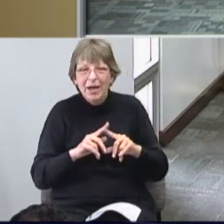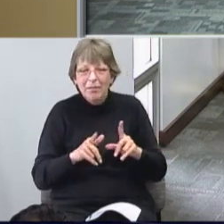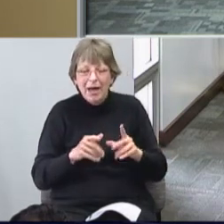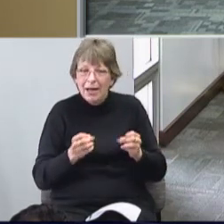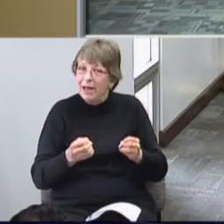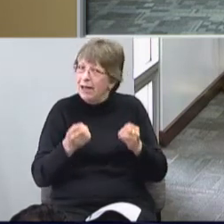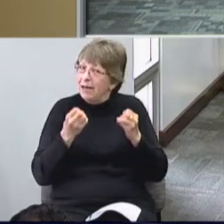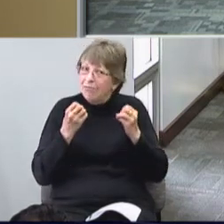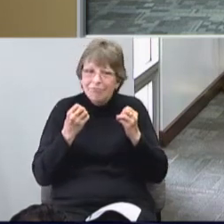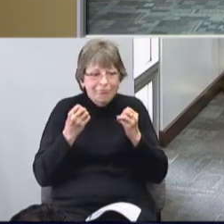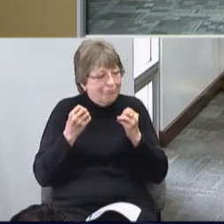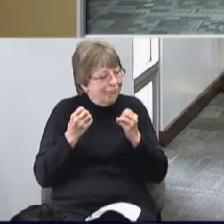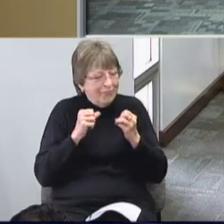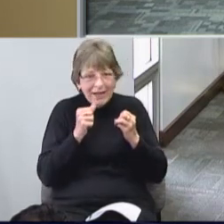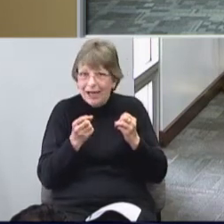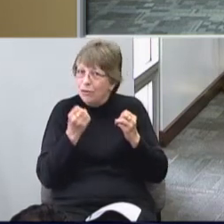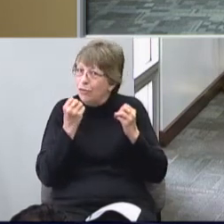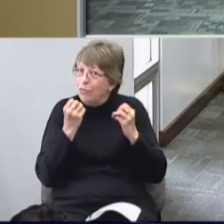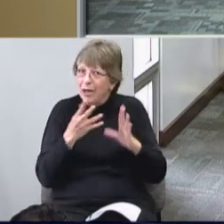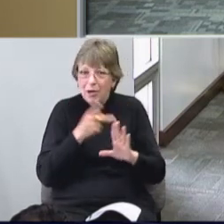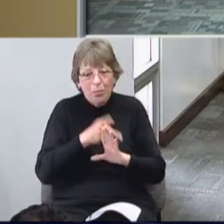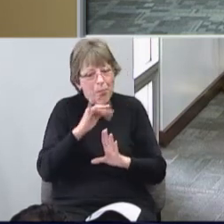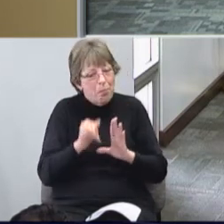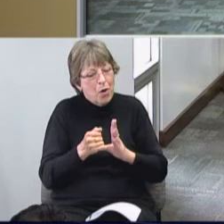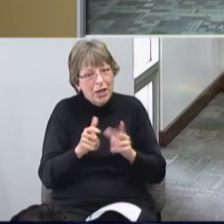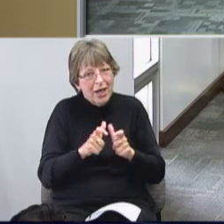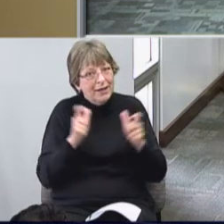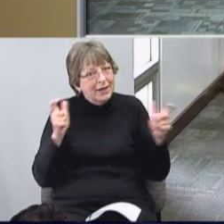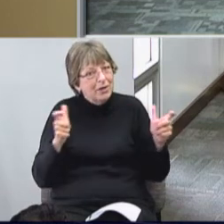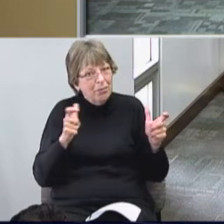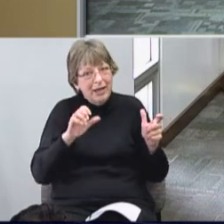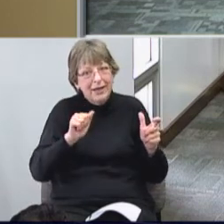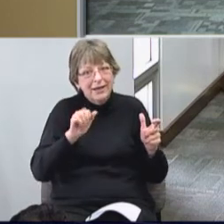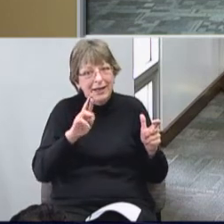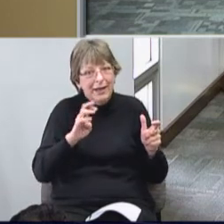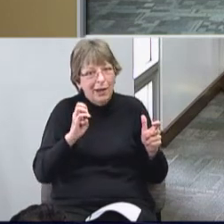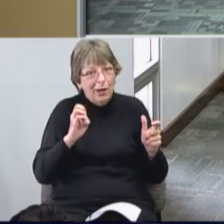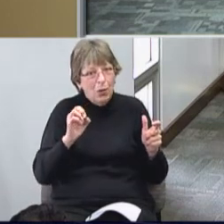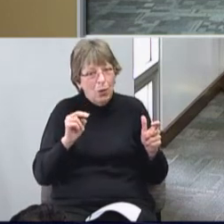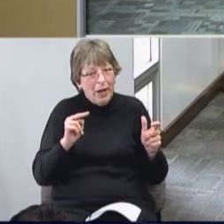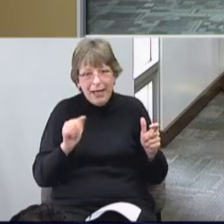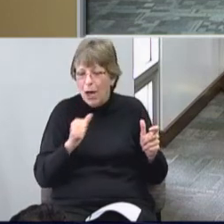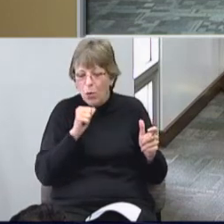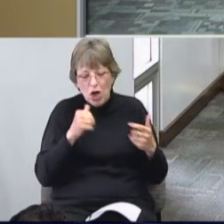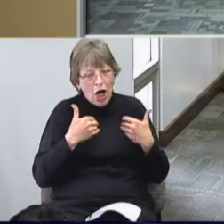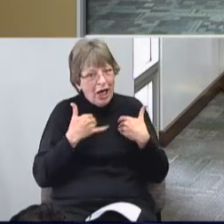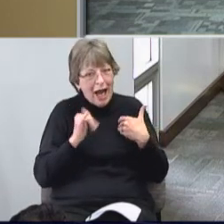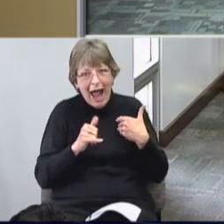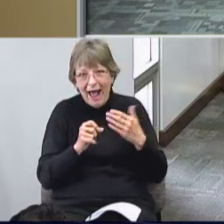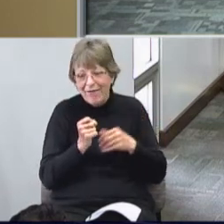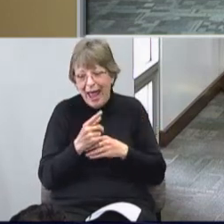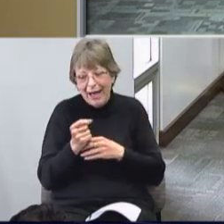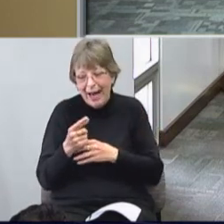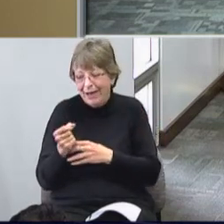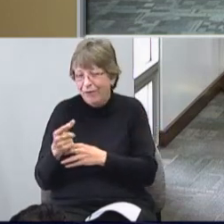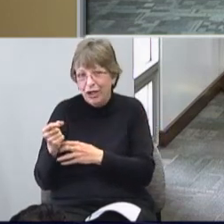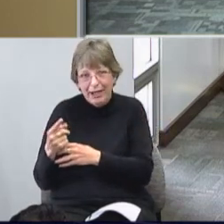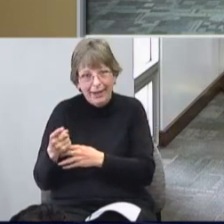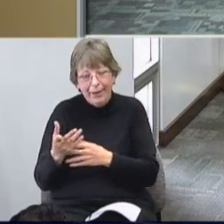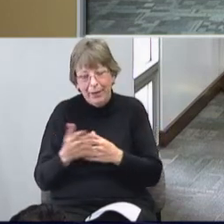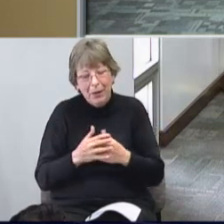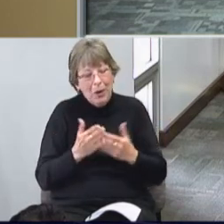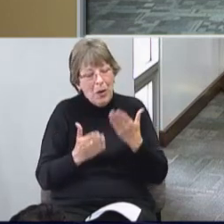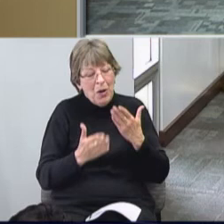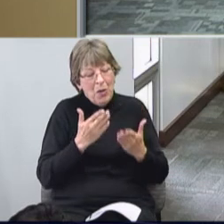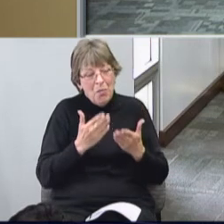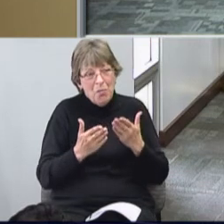come along. And we know, it's not like we're going to have one of those projects every year. More than likely, it's